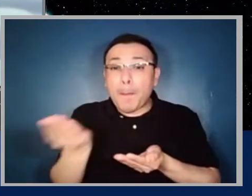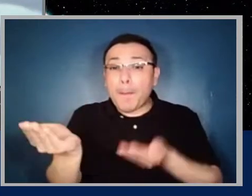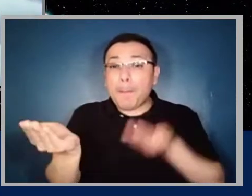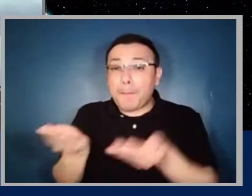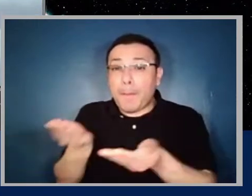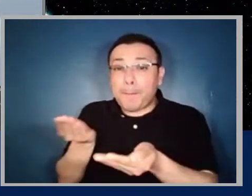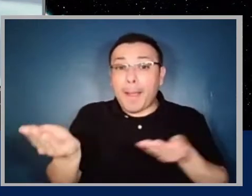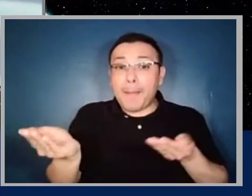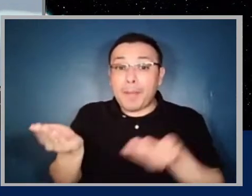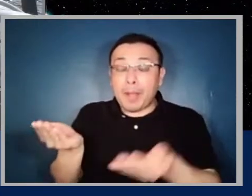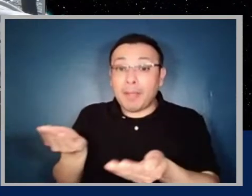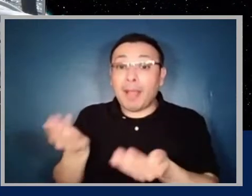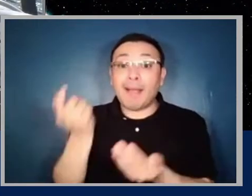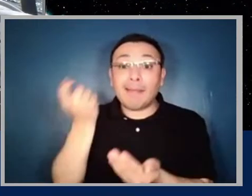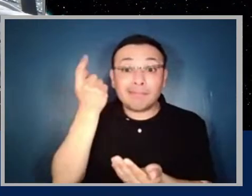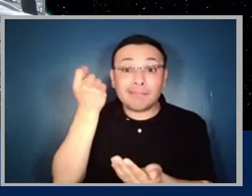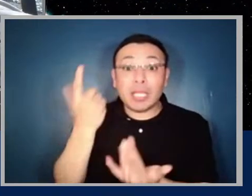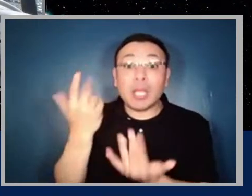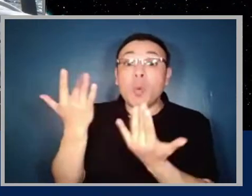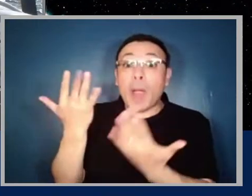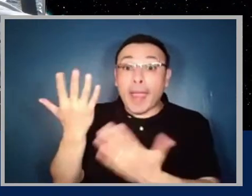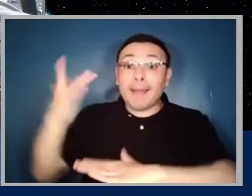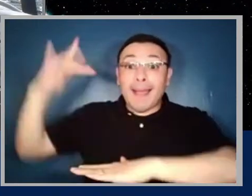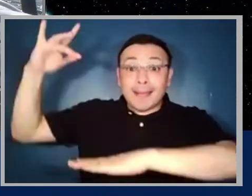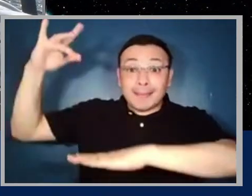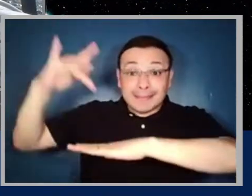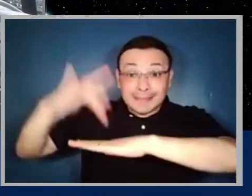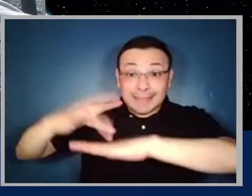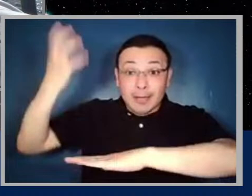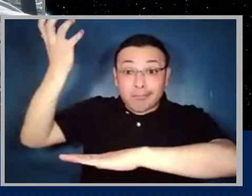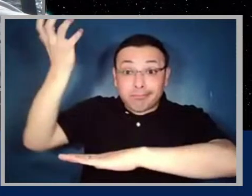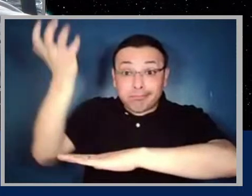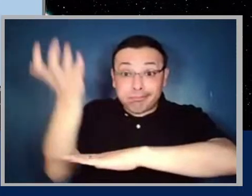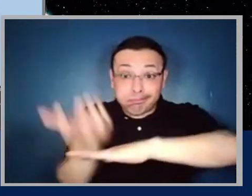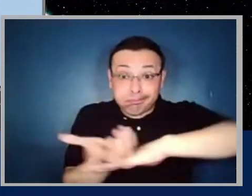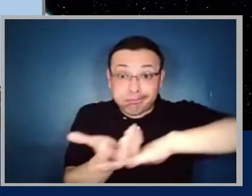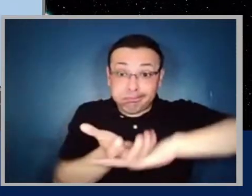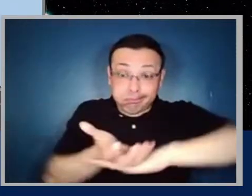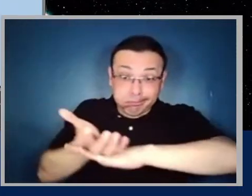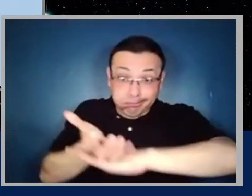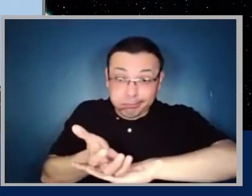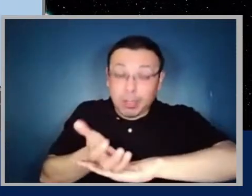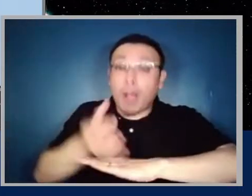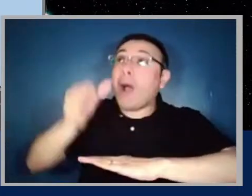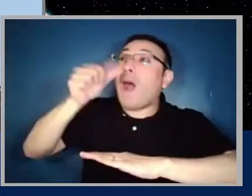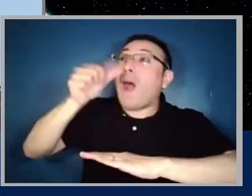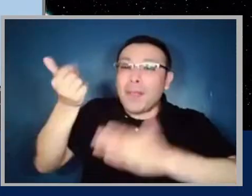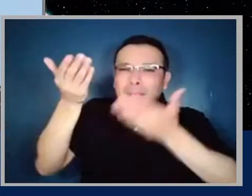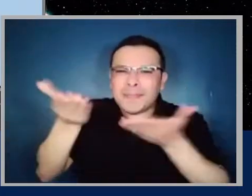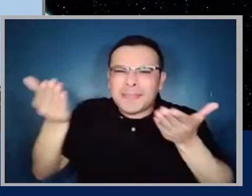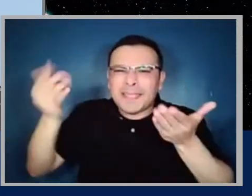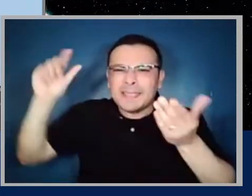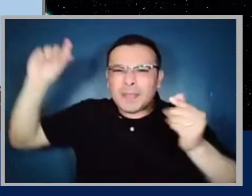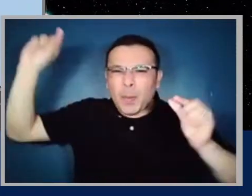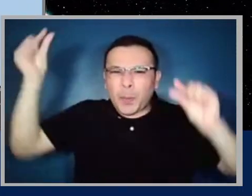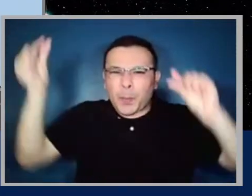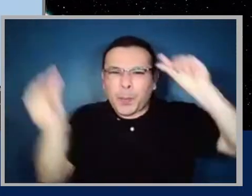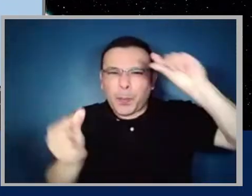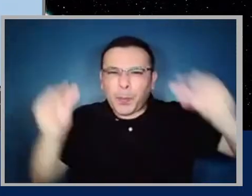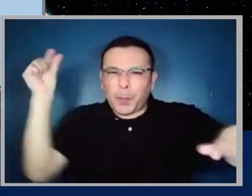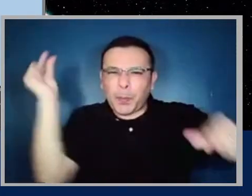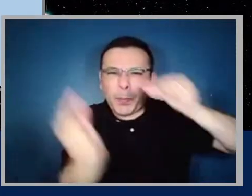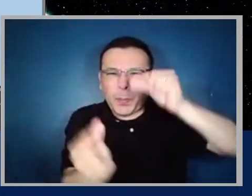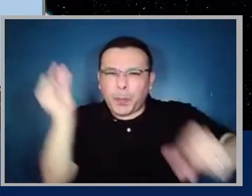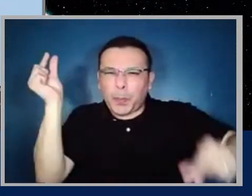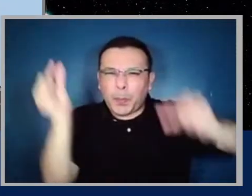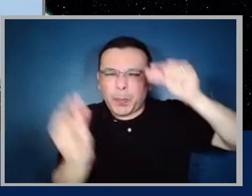do it until about a few minutes after it splashes down, because at that time, there's still a lot of debris coming down. And we need that. And the